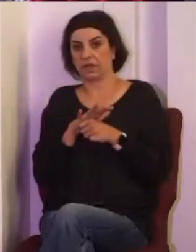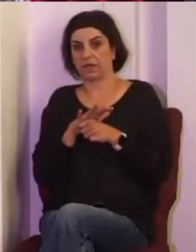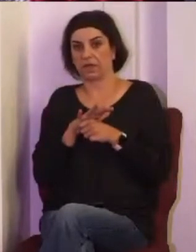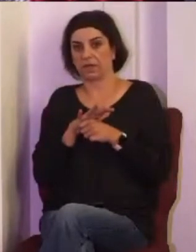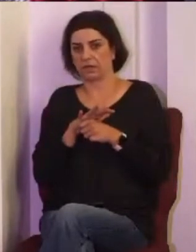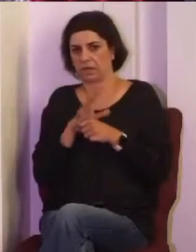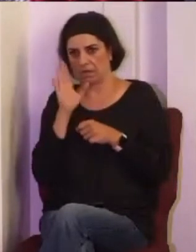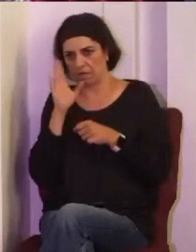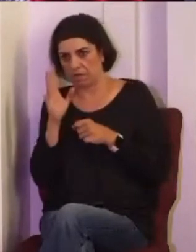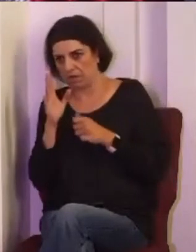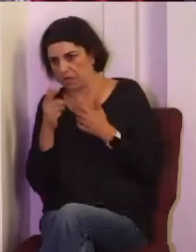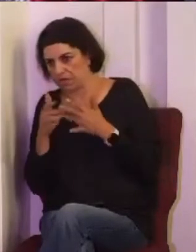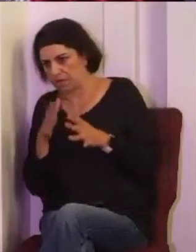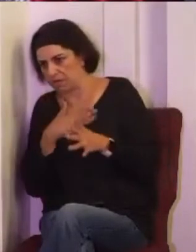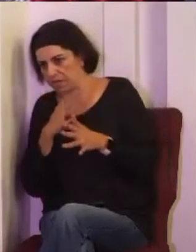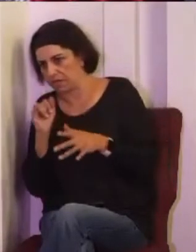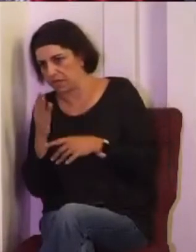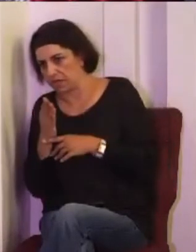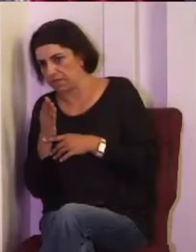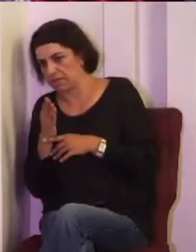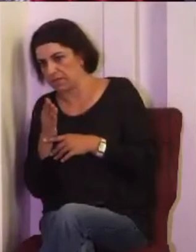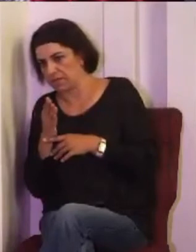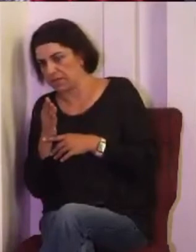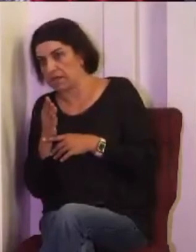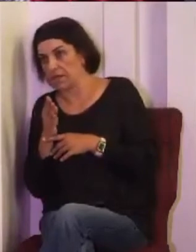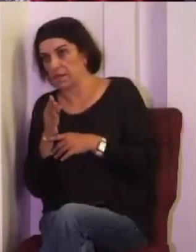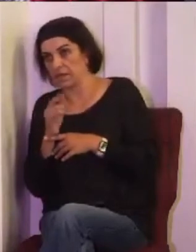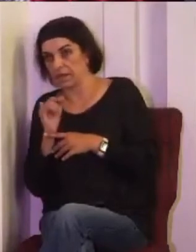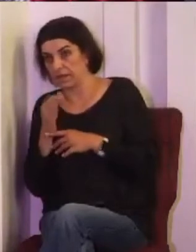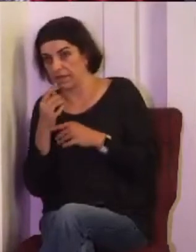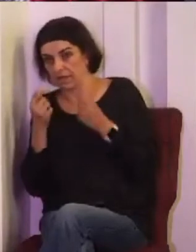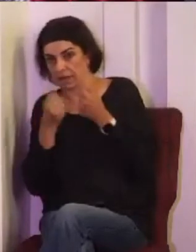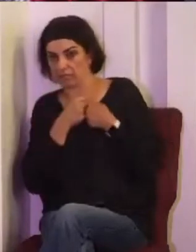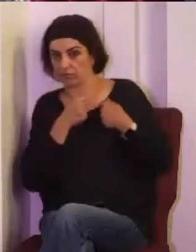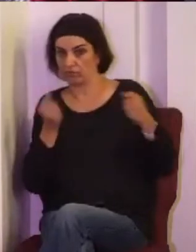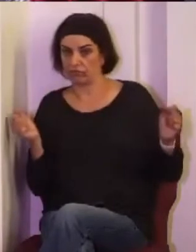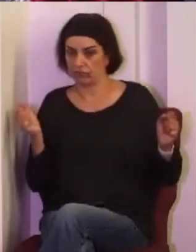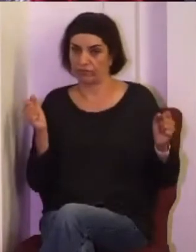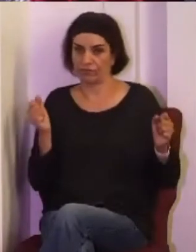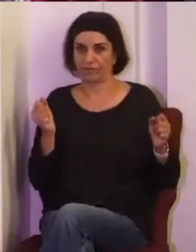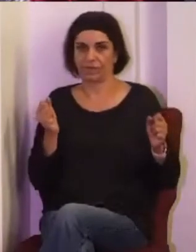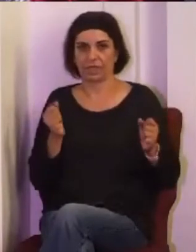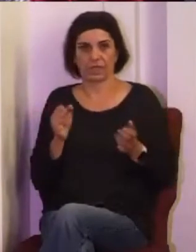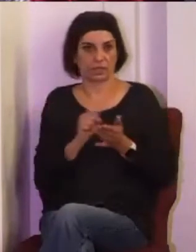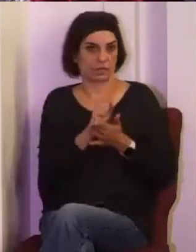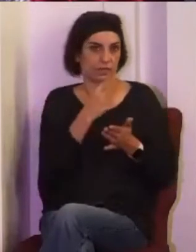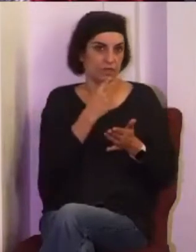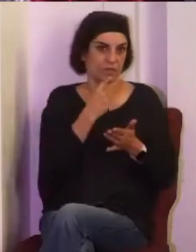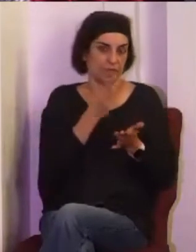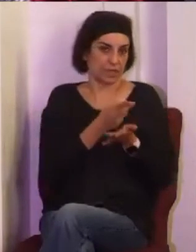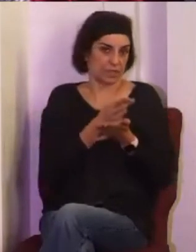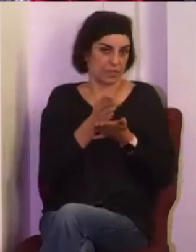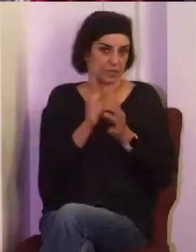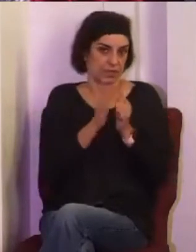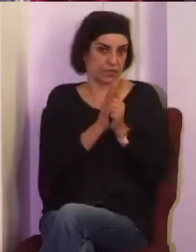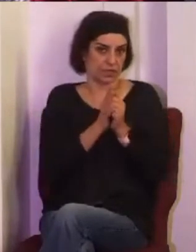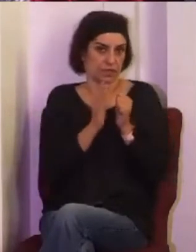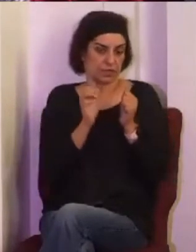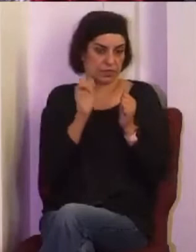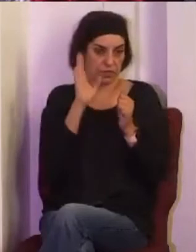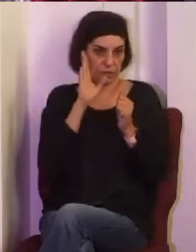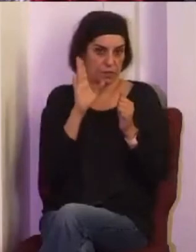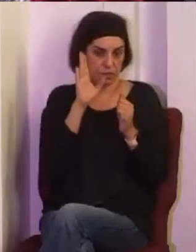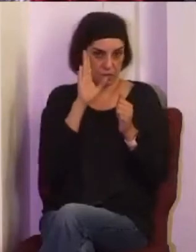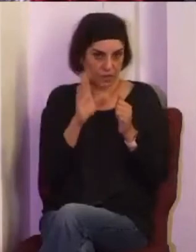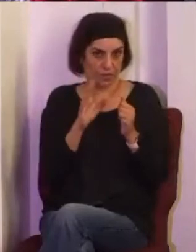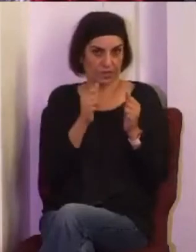job? And you know, the scripture says the truth will set you free. It doesn't go on to add that it will set